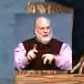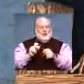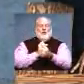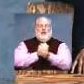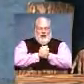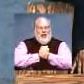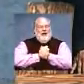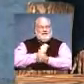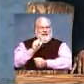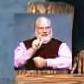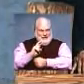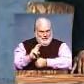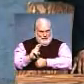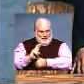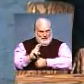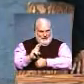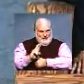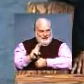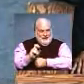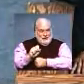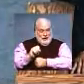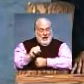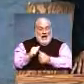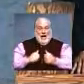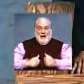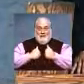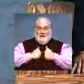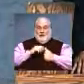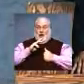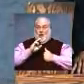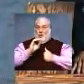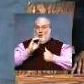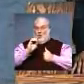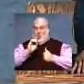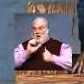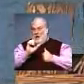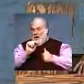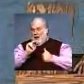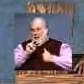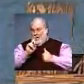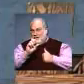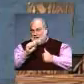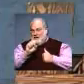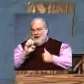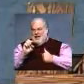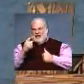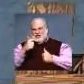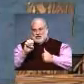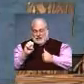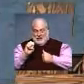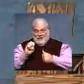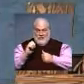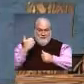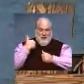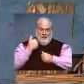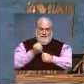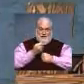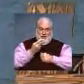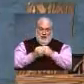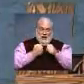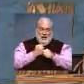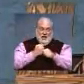Little Rock. So I've lived in Woodlands Edge for the last couple of years, and I got to say, coming from Jersey City, it is a